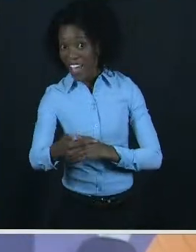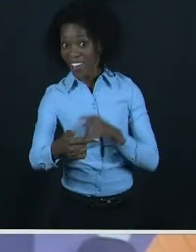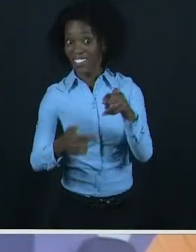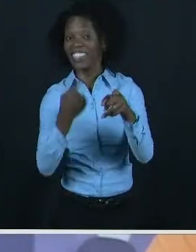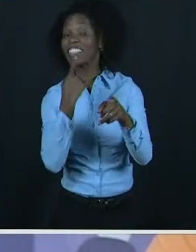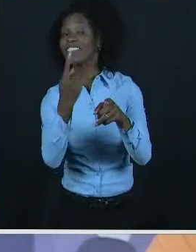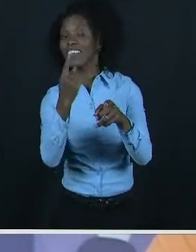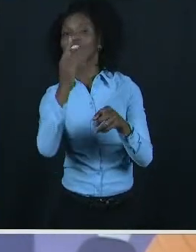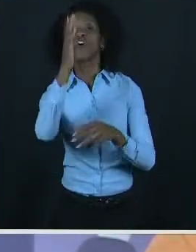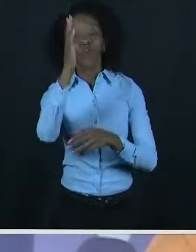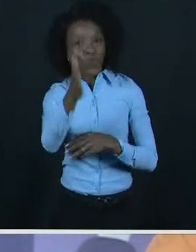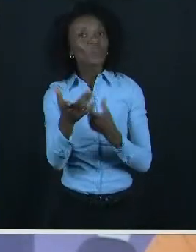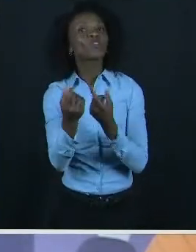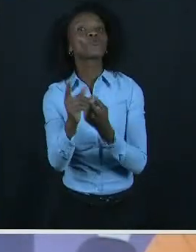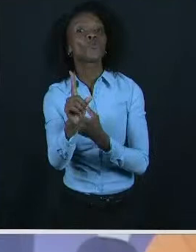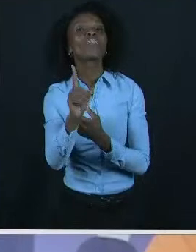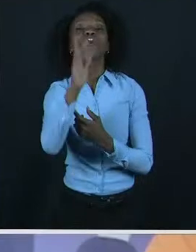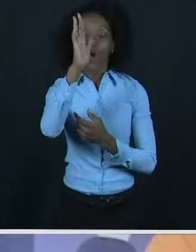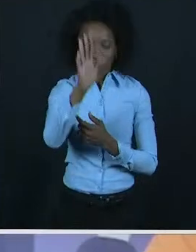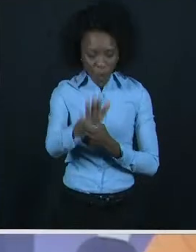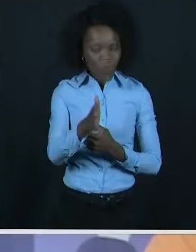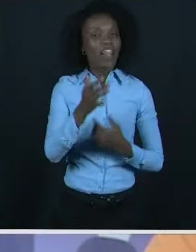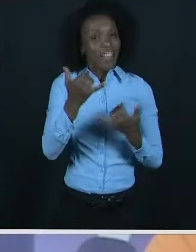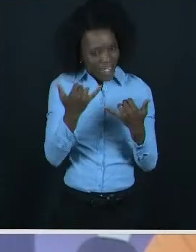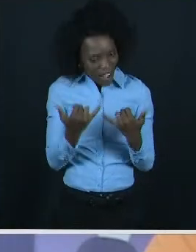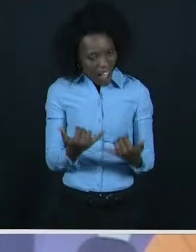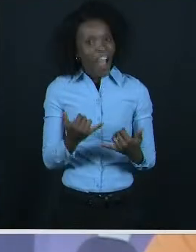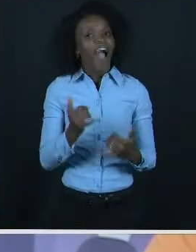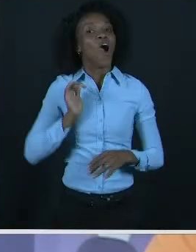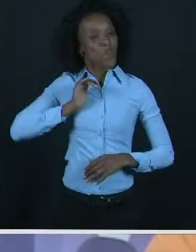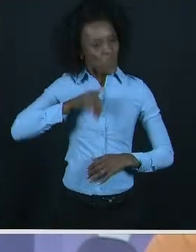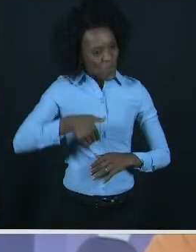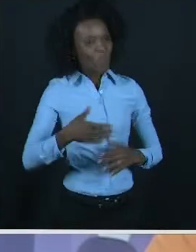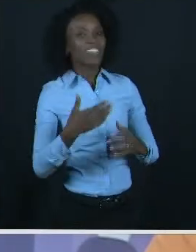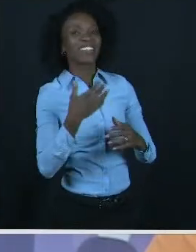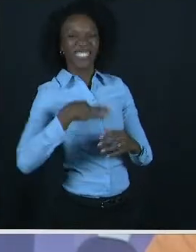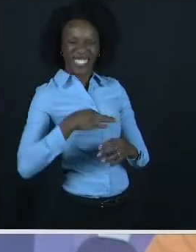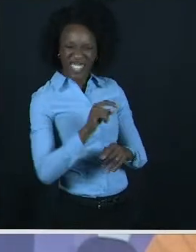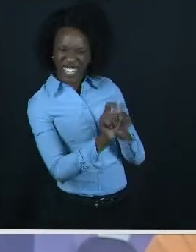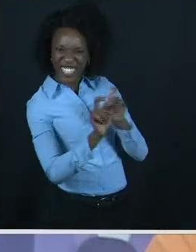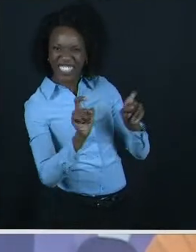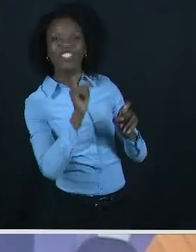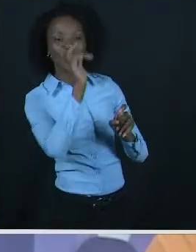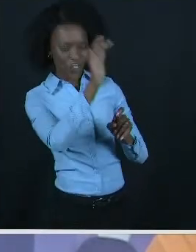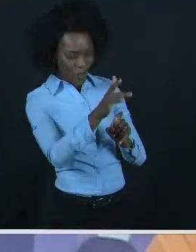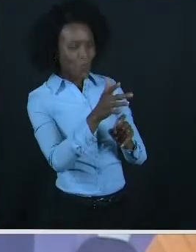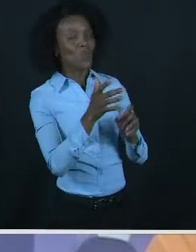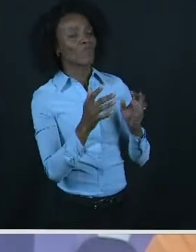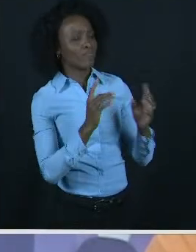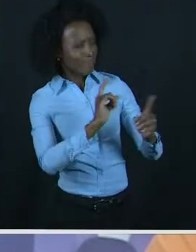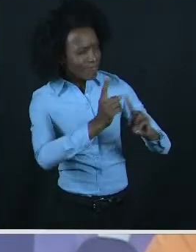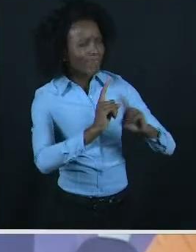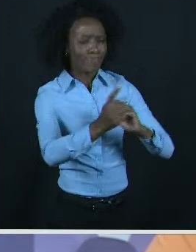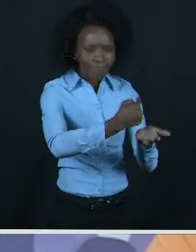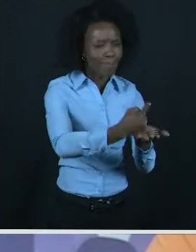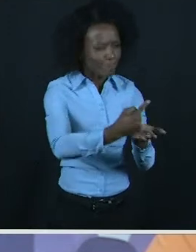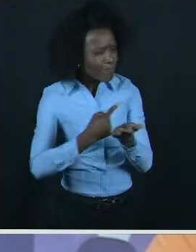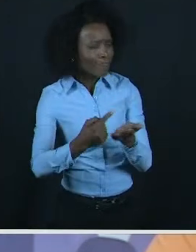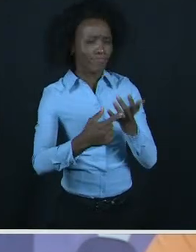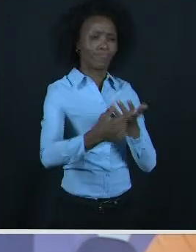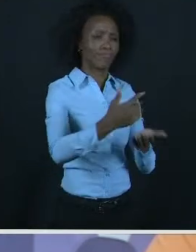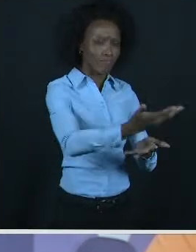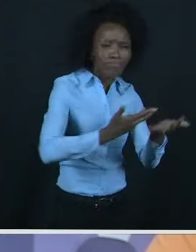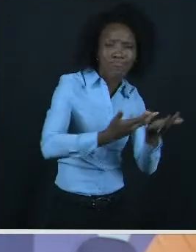told me, to hold a women's dialogue, and thereafter they are then going to put the two together. And he